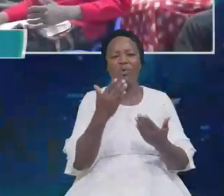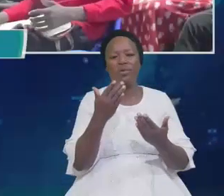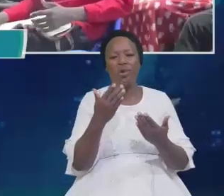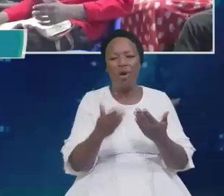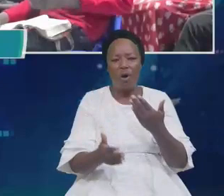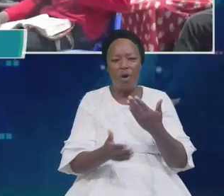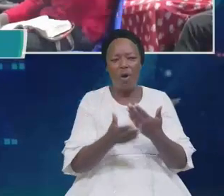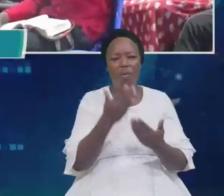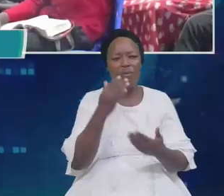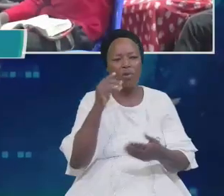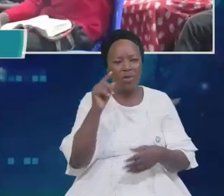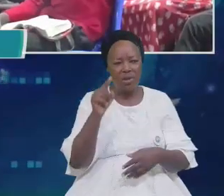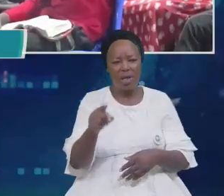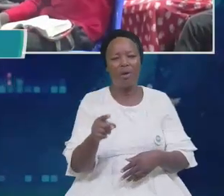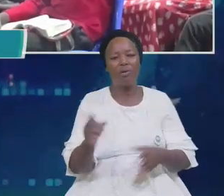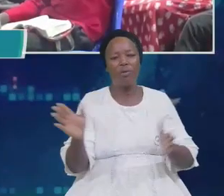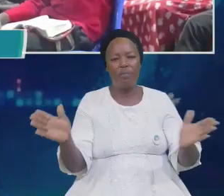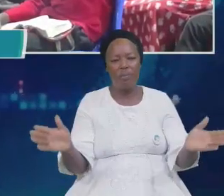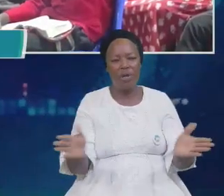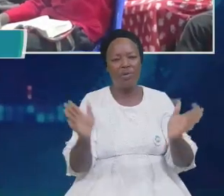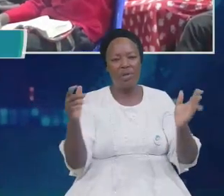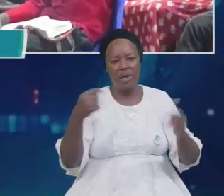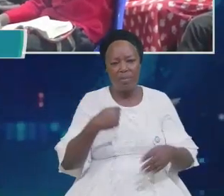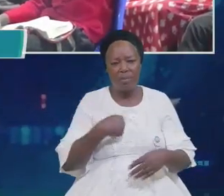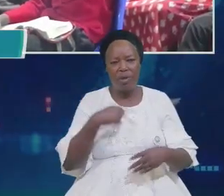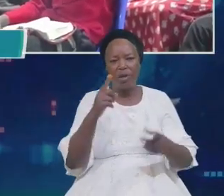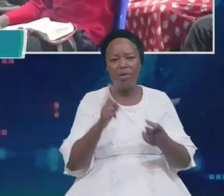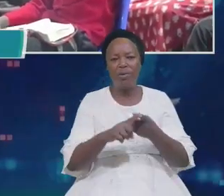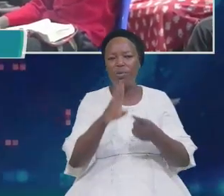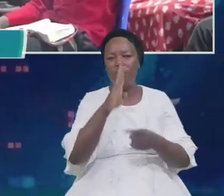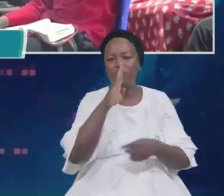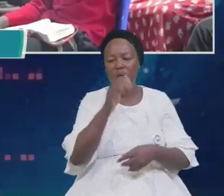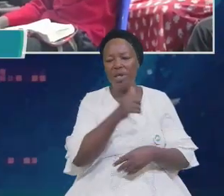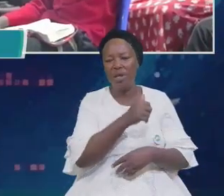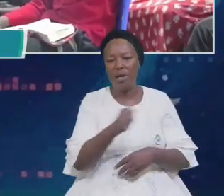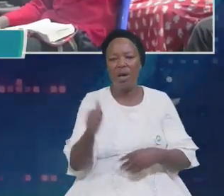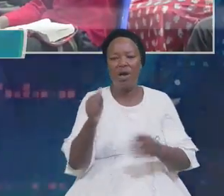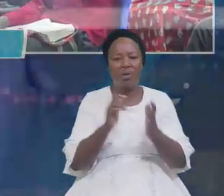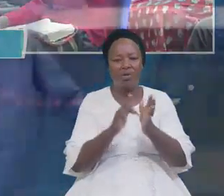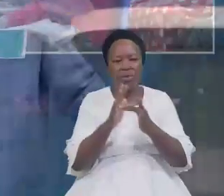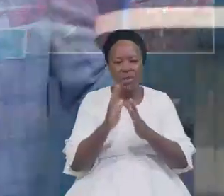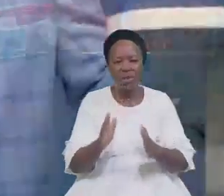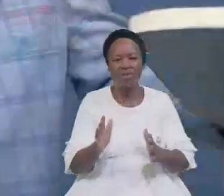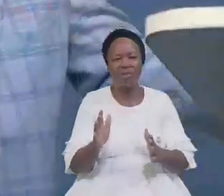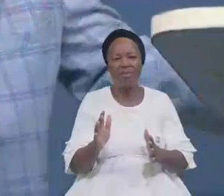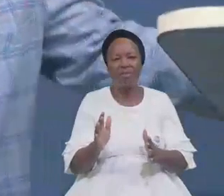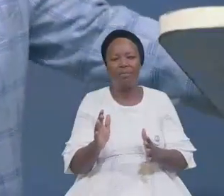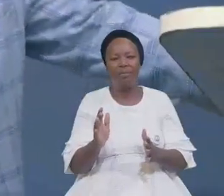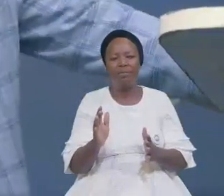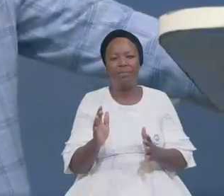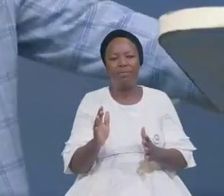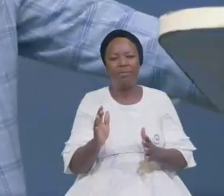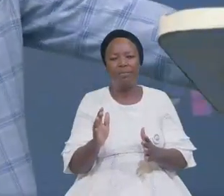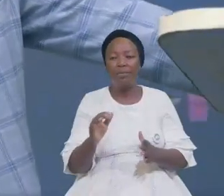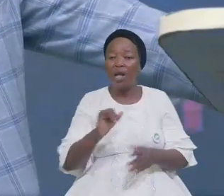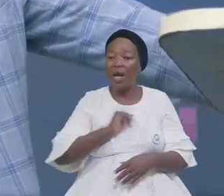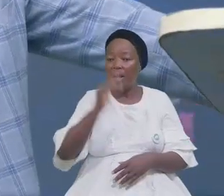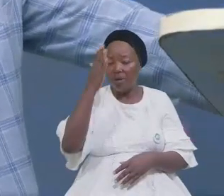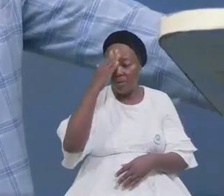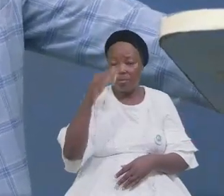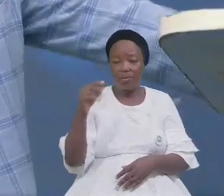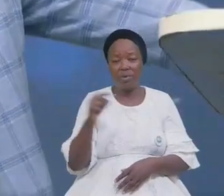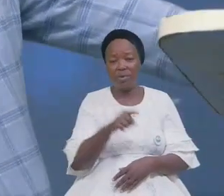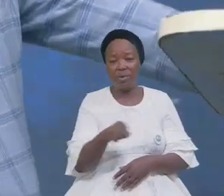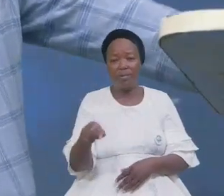almost thou persuadest me to be a Christian. I know them.